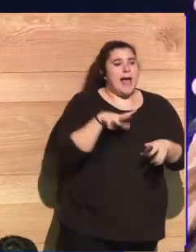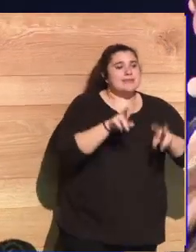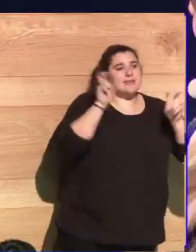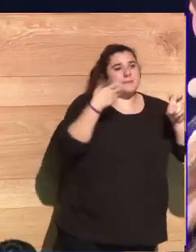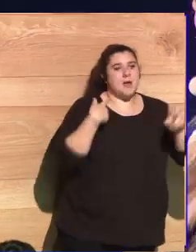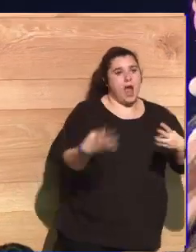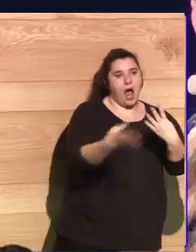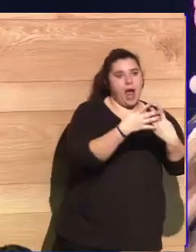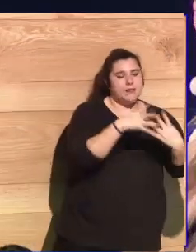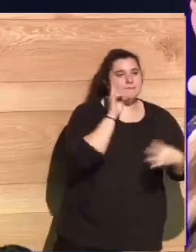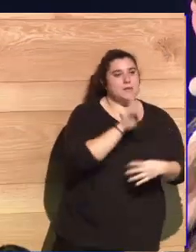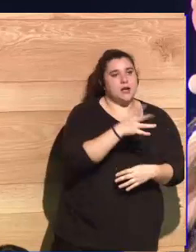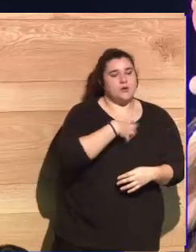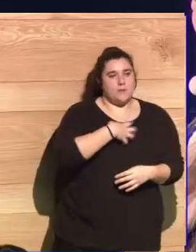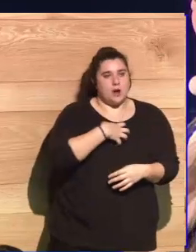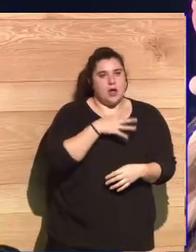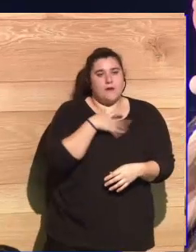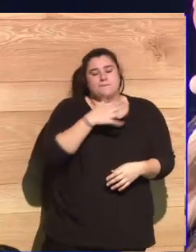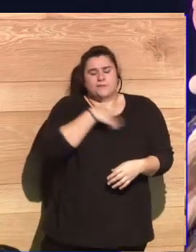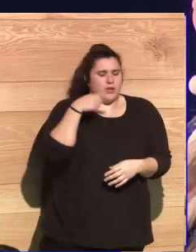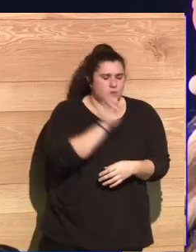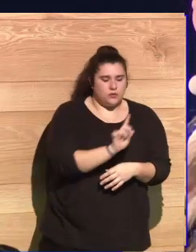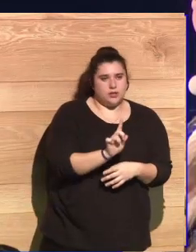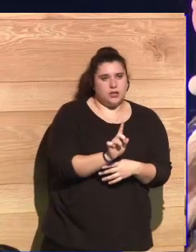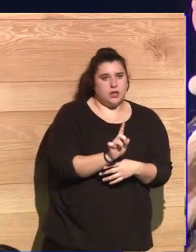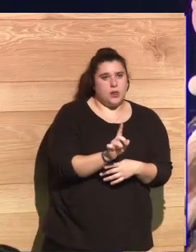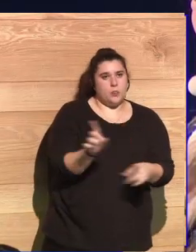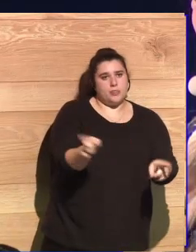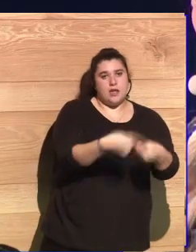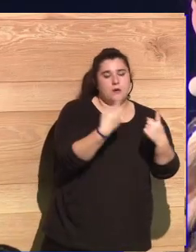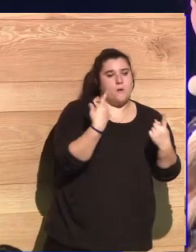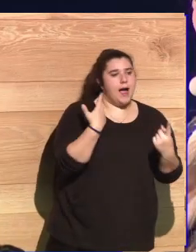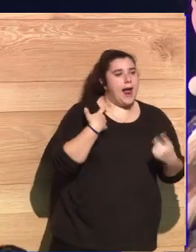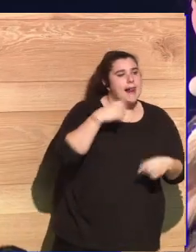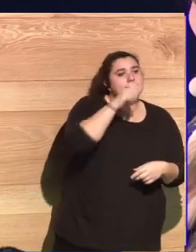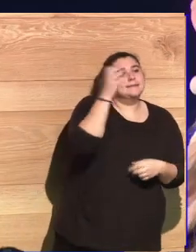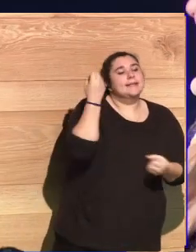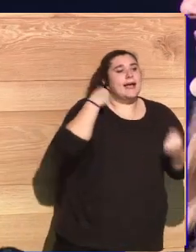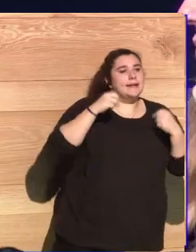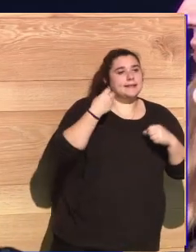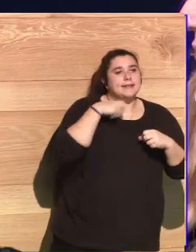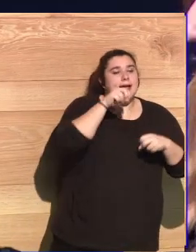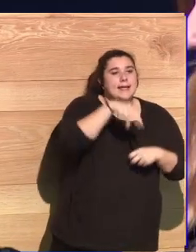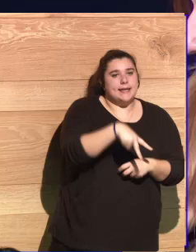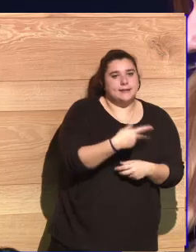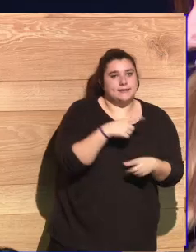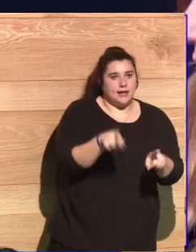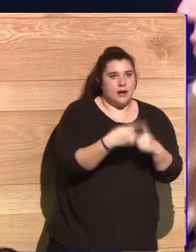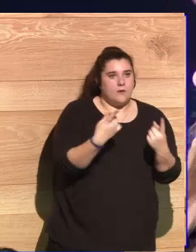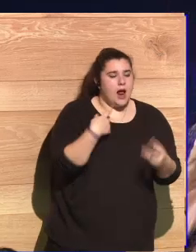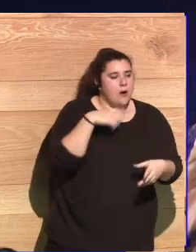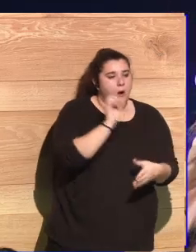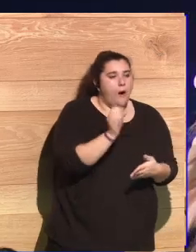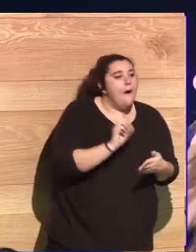that. I don't want to see it. I don't care. I don't care if it's David Simon or any great writer.